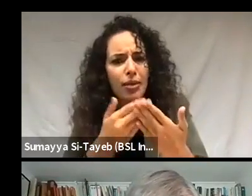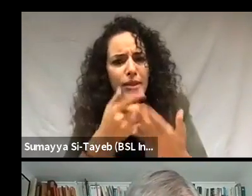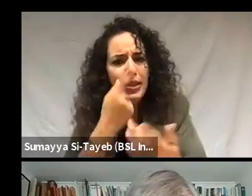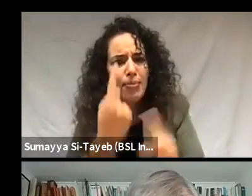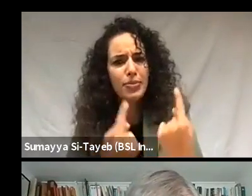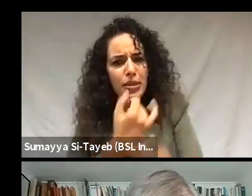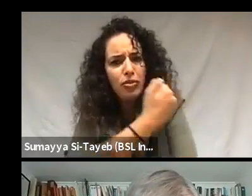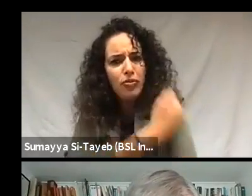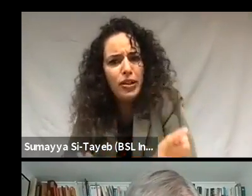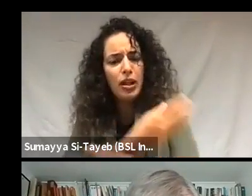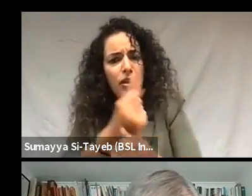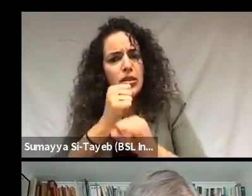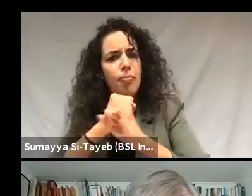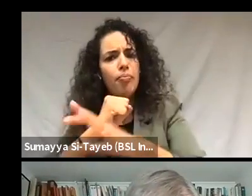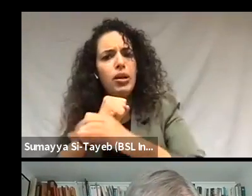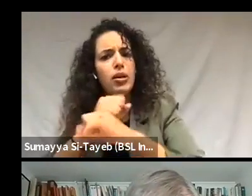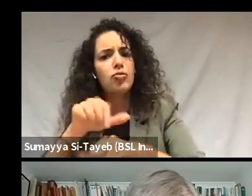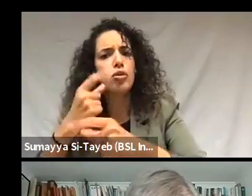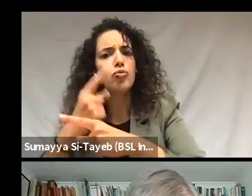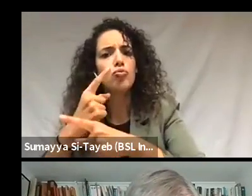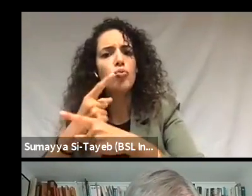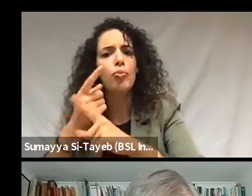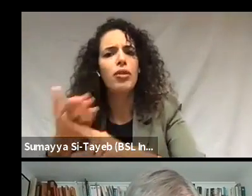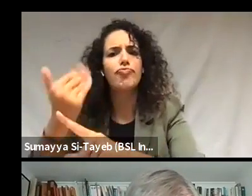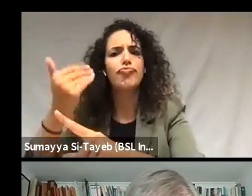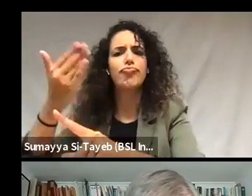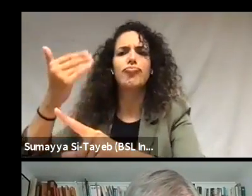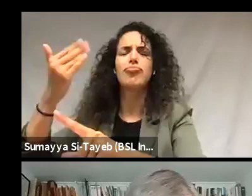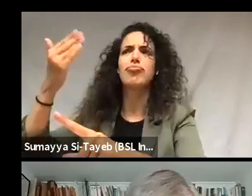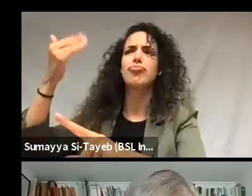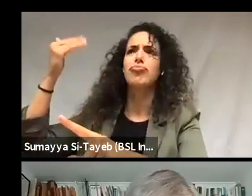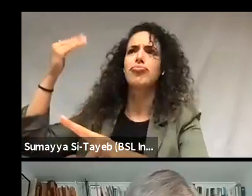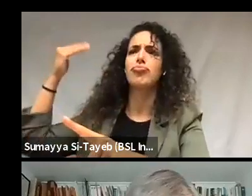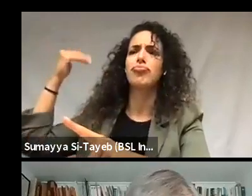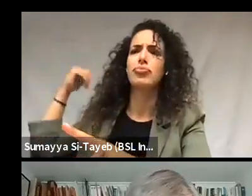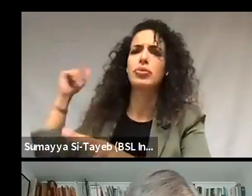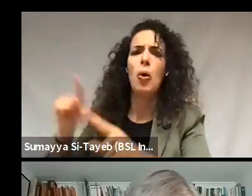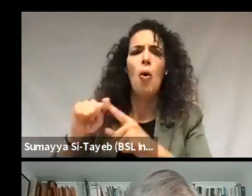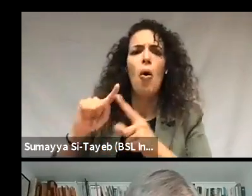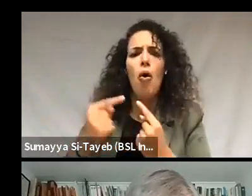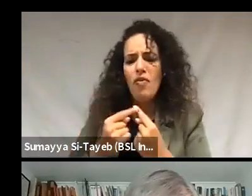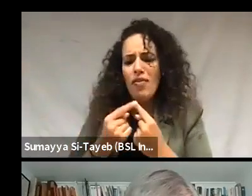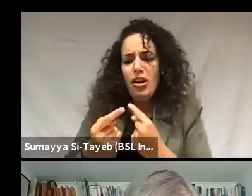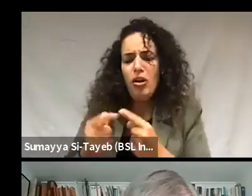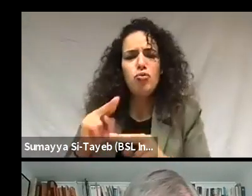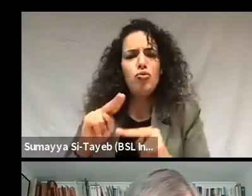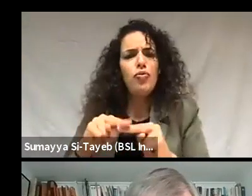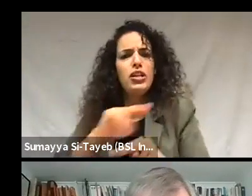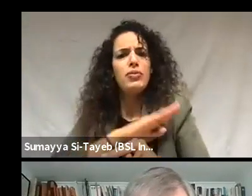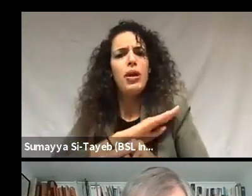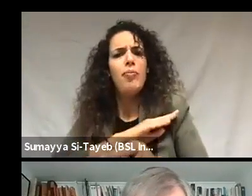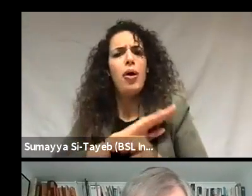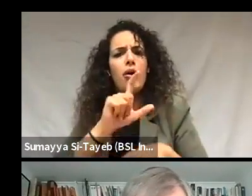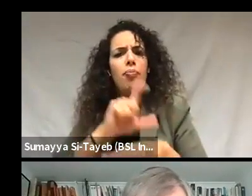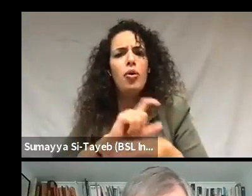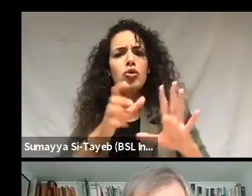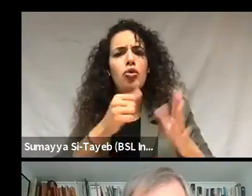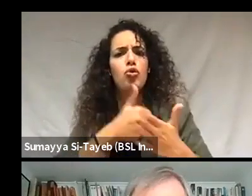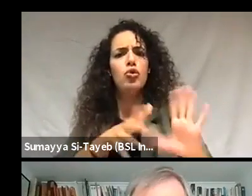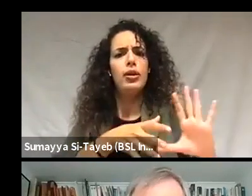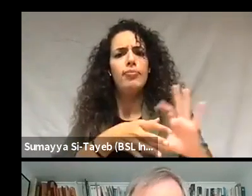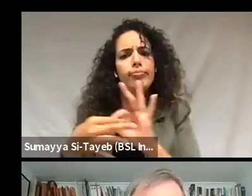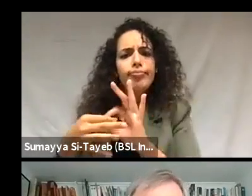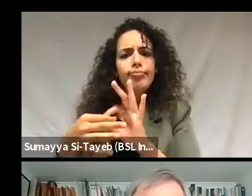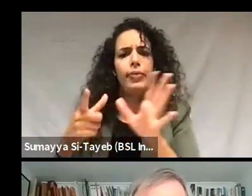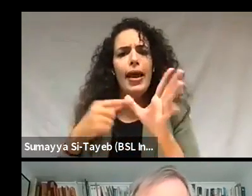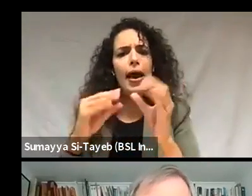start talking about the area and that it is very close to Finsbury Park Mosque, where Abu Hamza before 2005